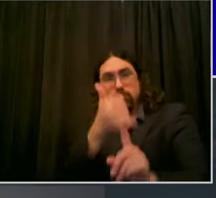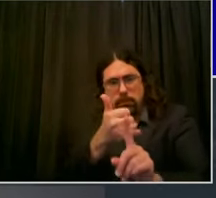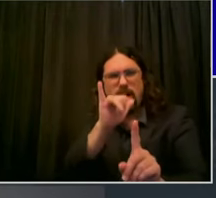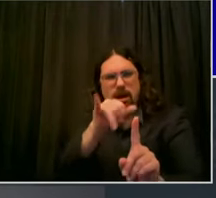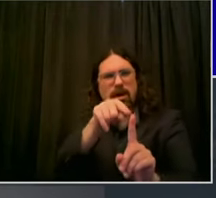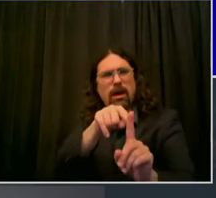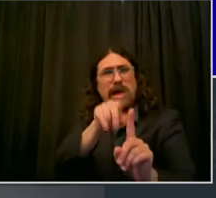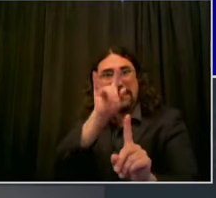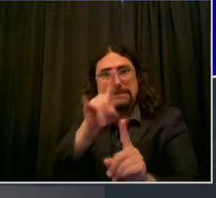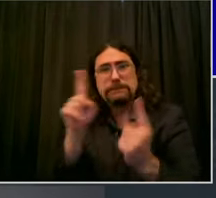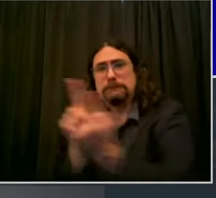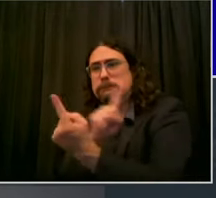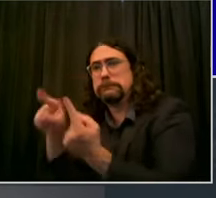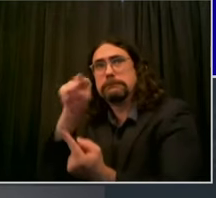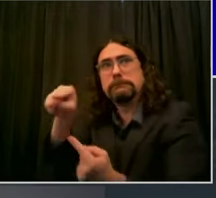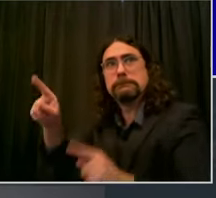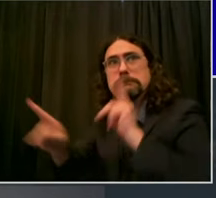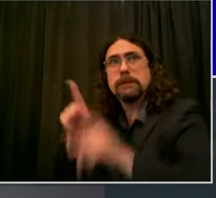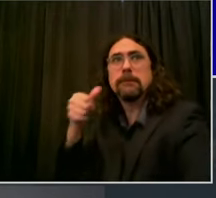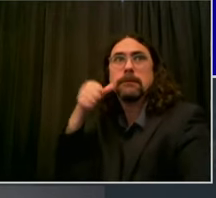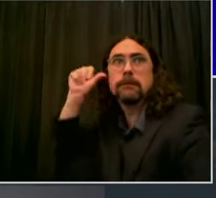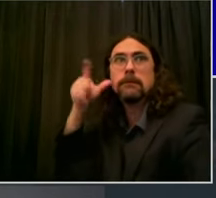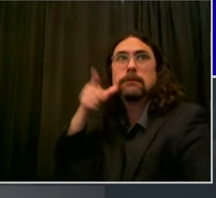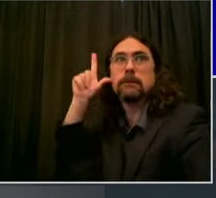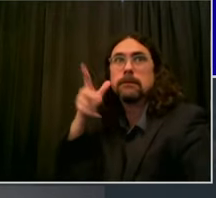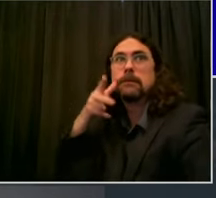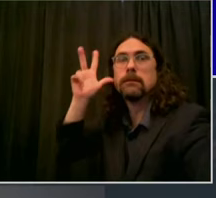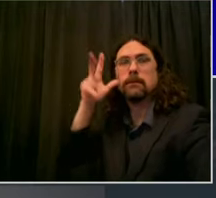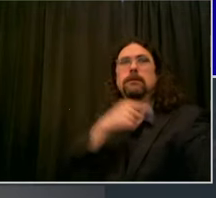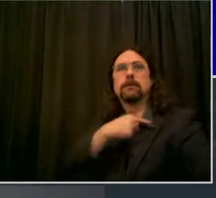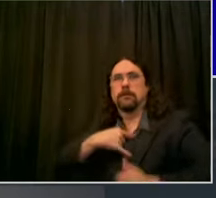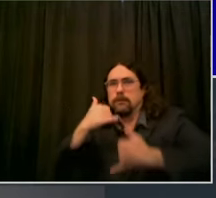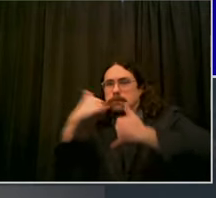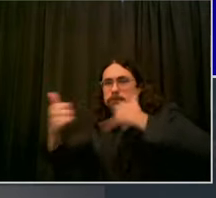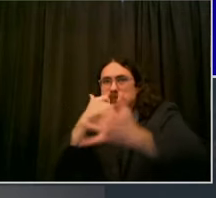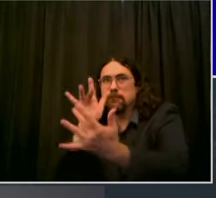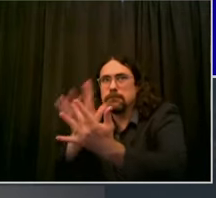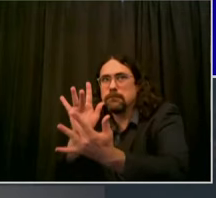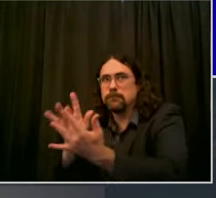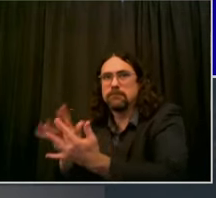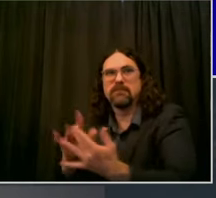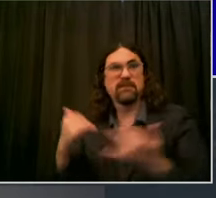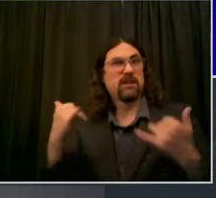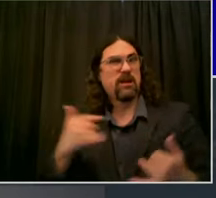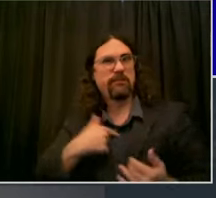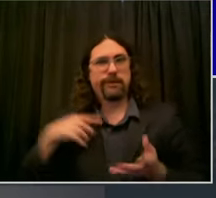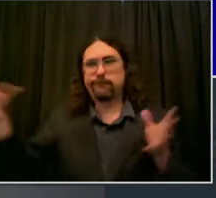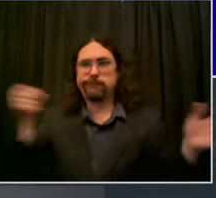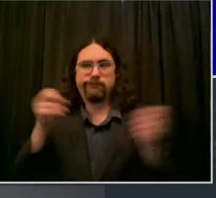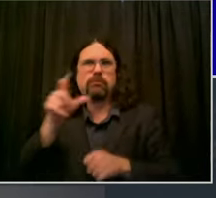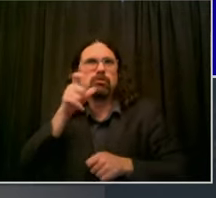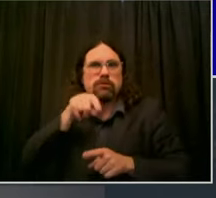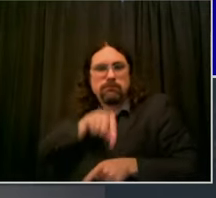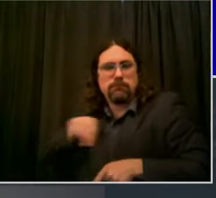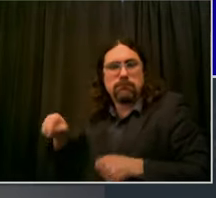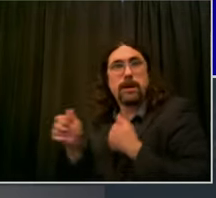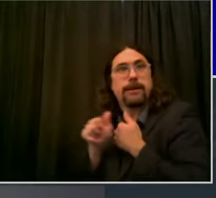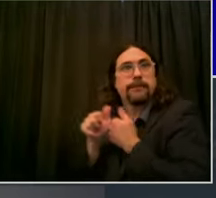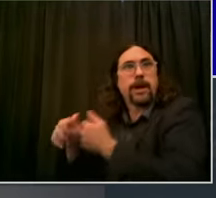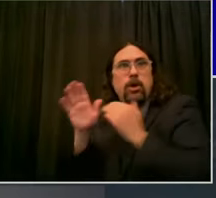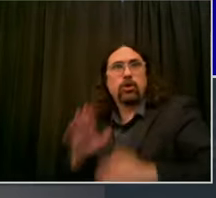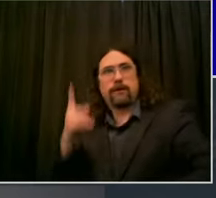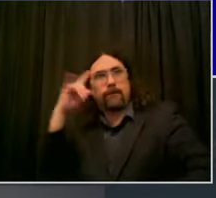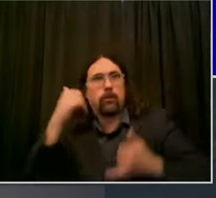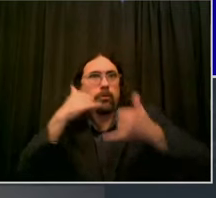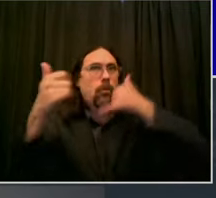will be 2,500 tracers on duty, 2,500. And we'll be adding more